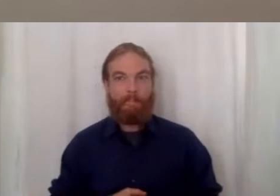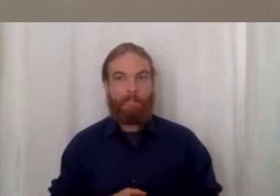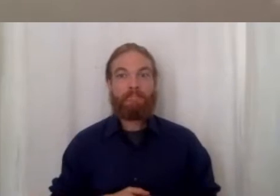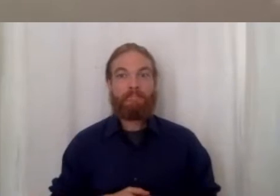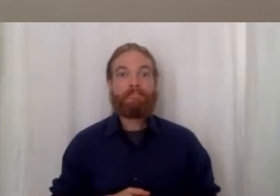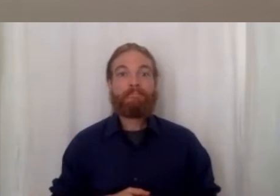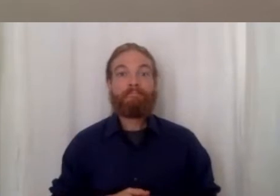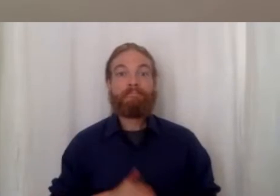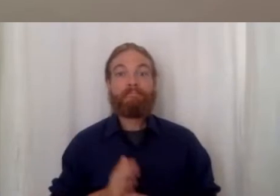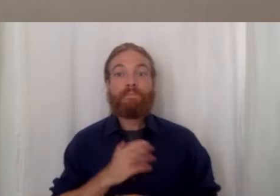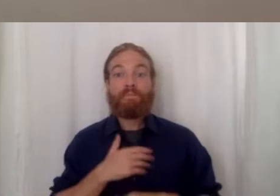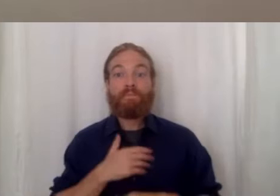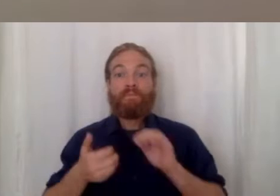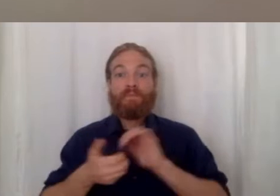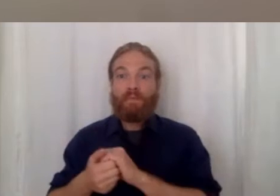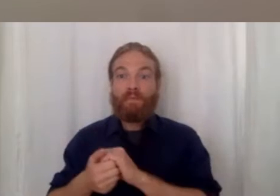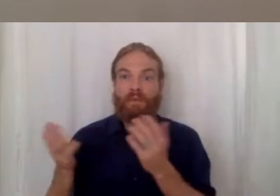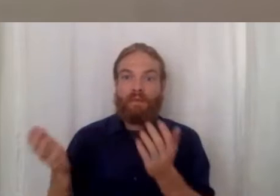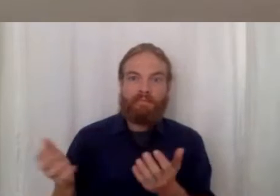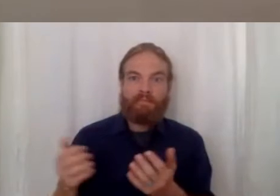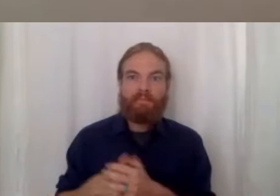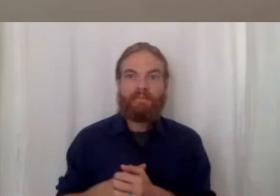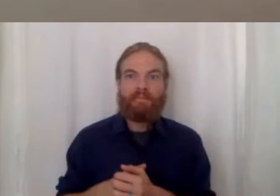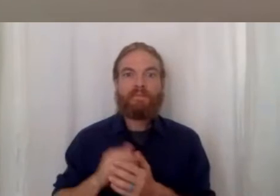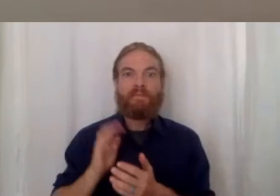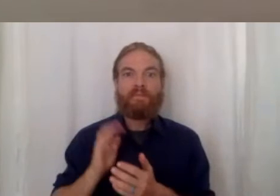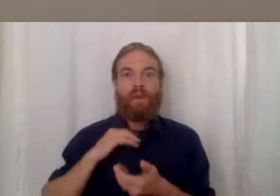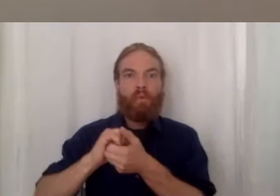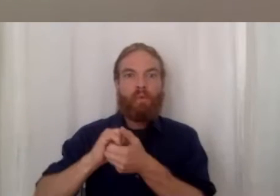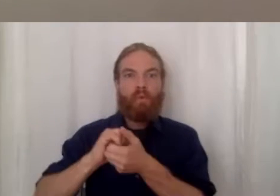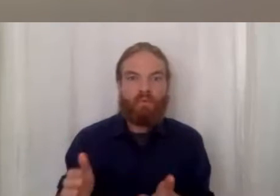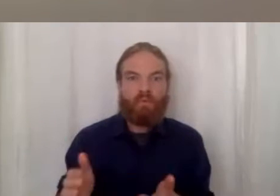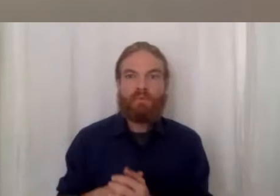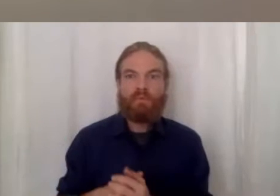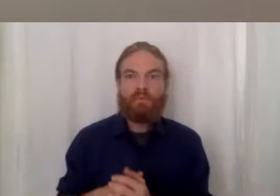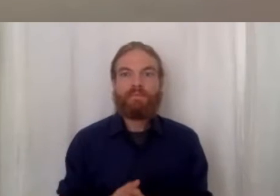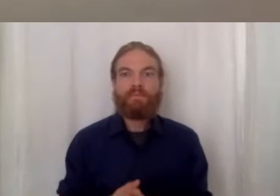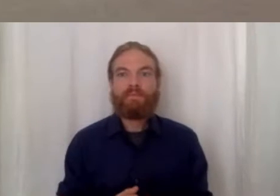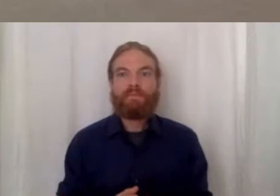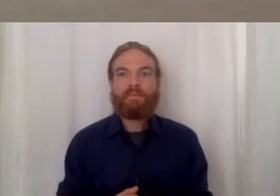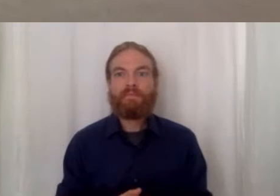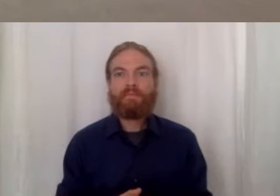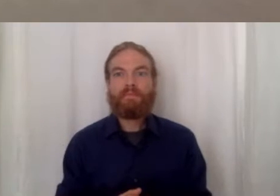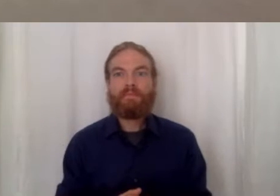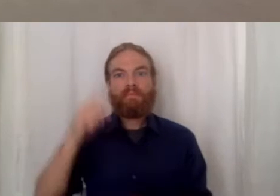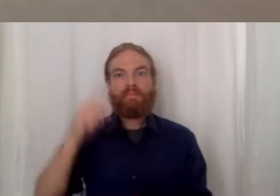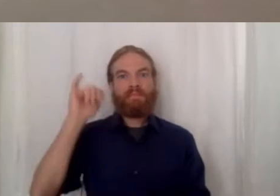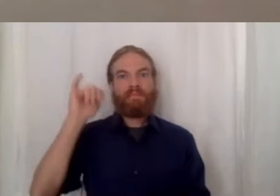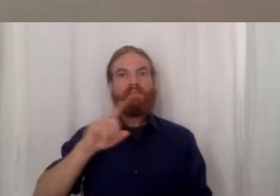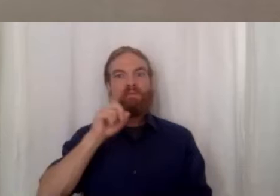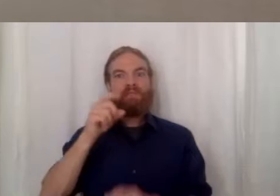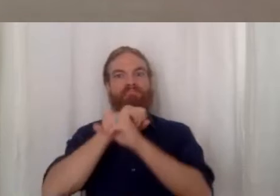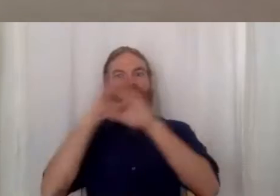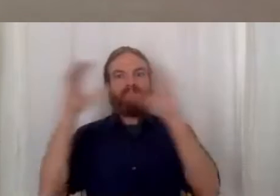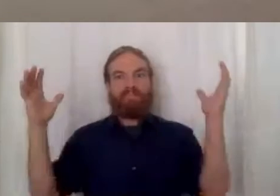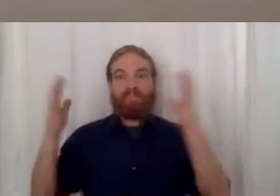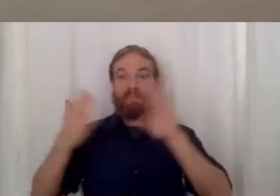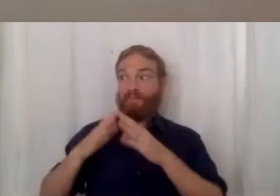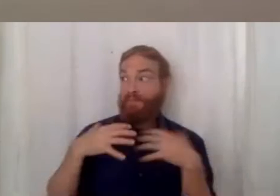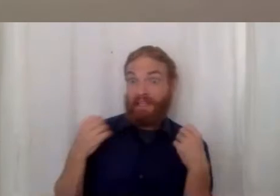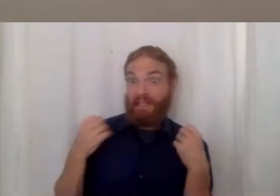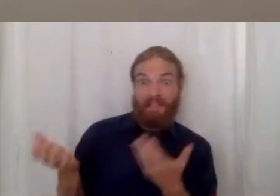of kind of the bigger picture of what health looks like in our community. They're addressing different needs with different communities,